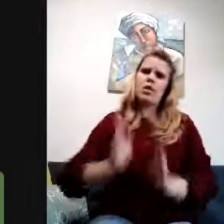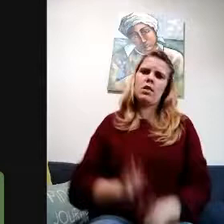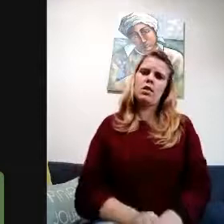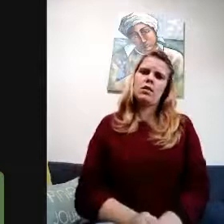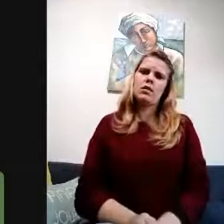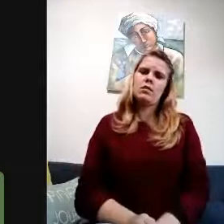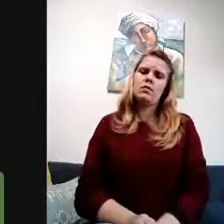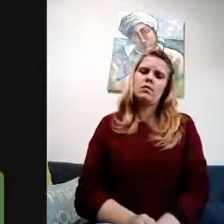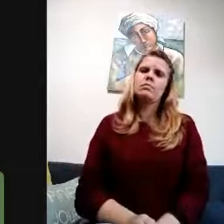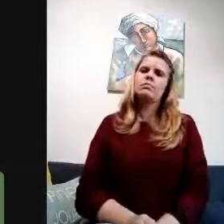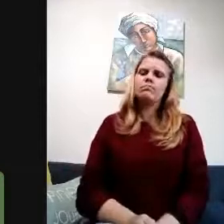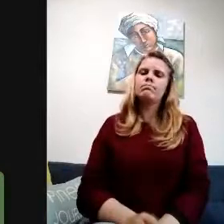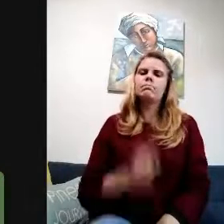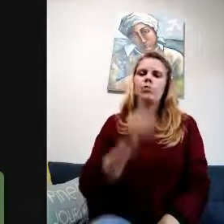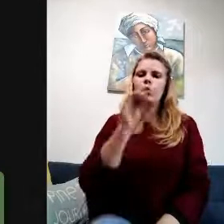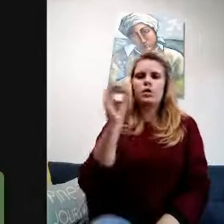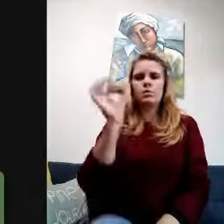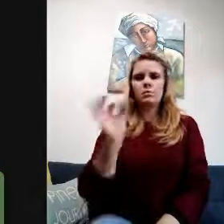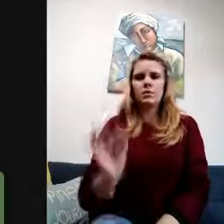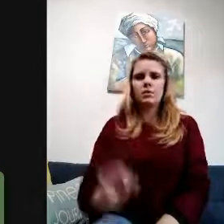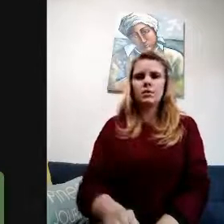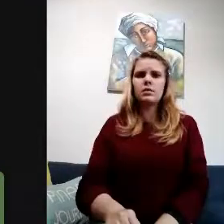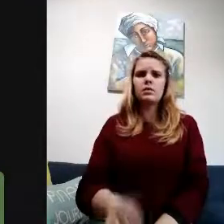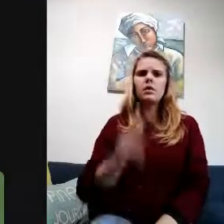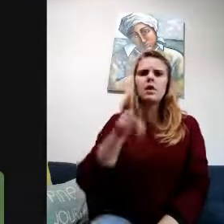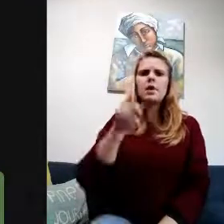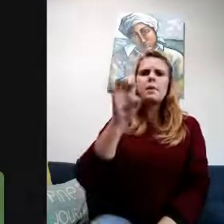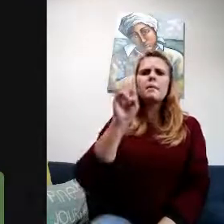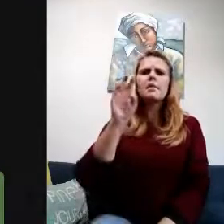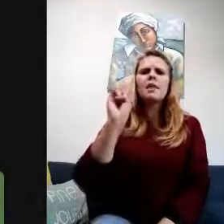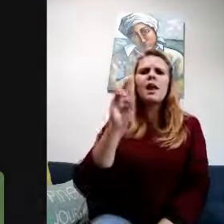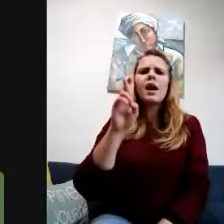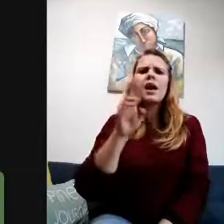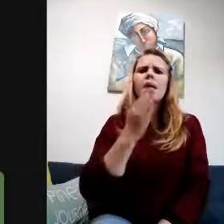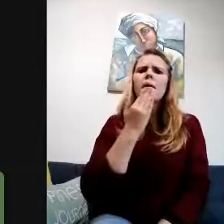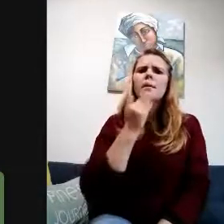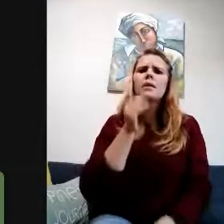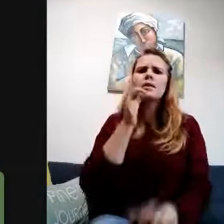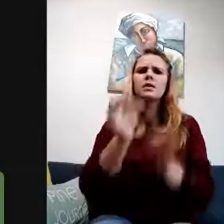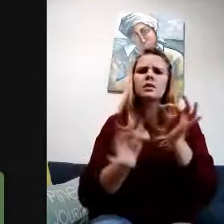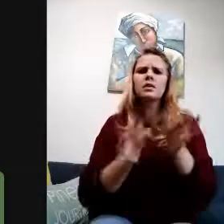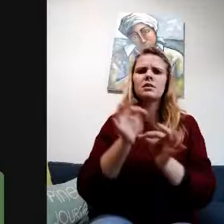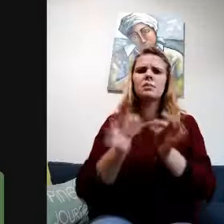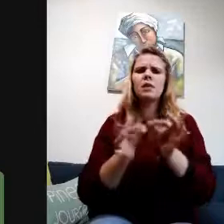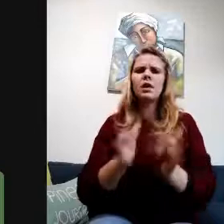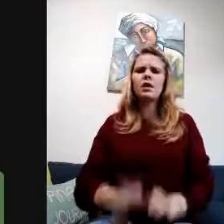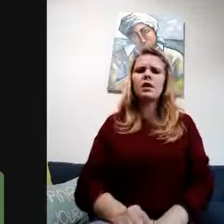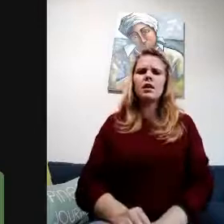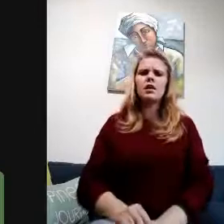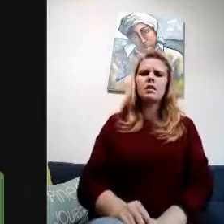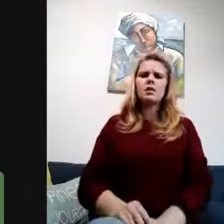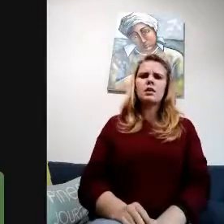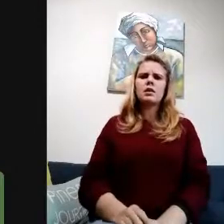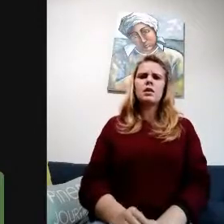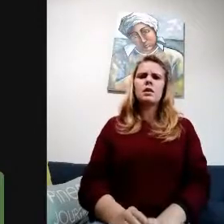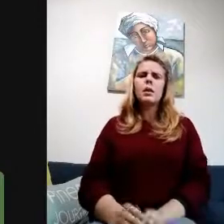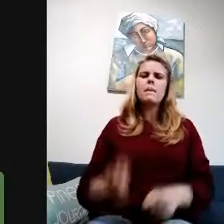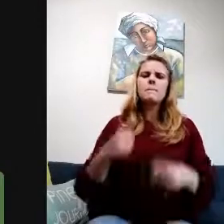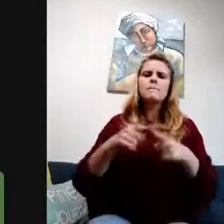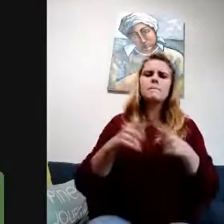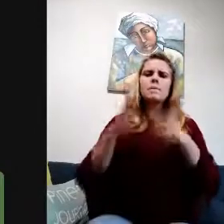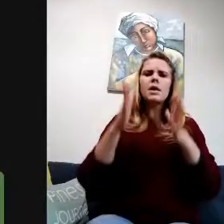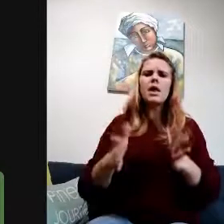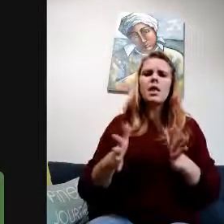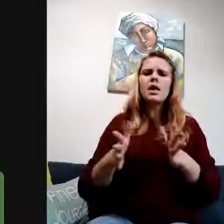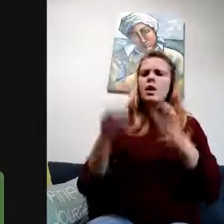100%. Pieter, would you mind just explaining how players go about organizing caddies for the